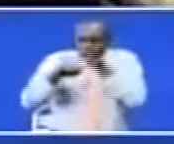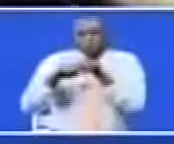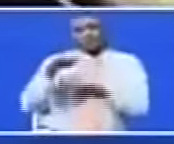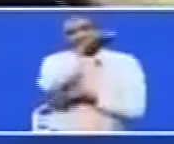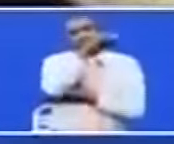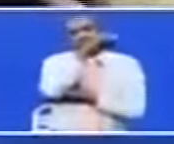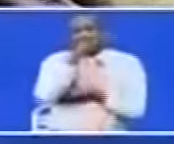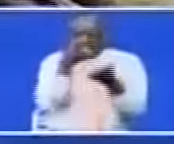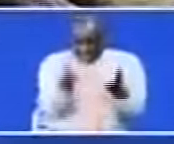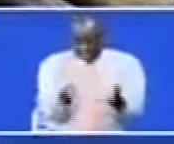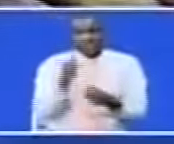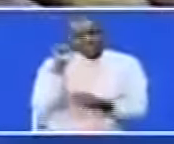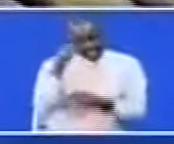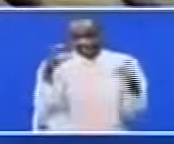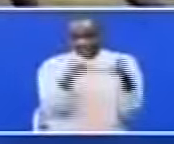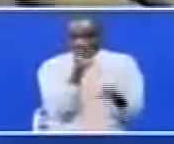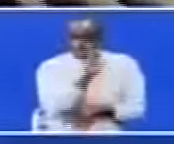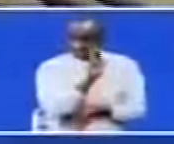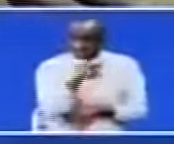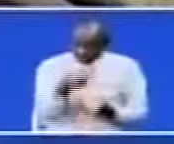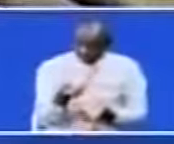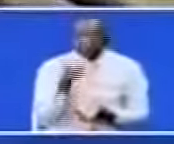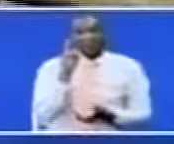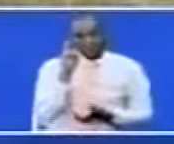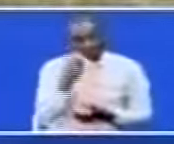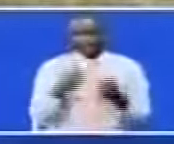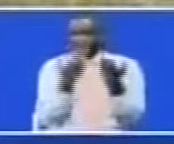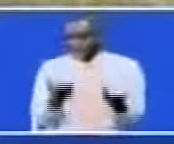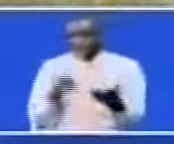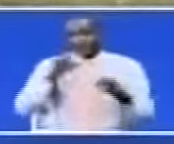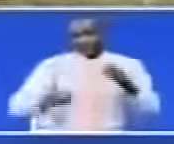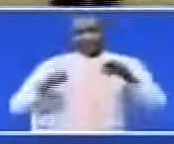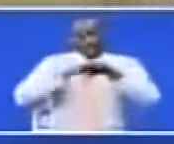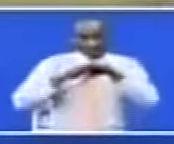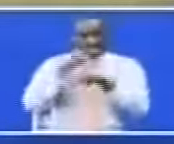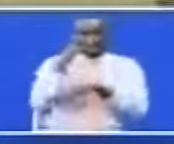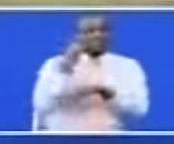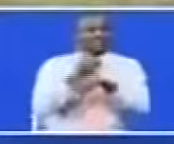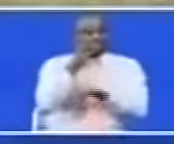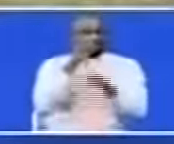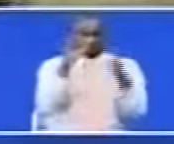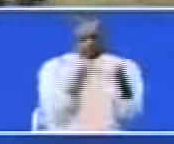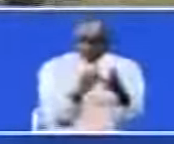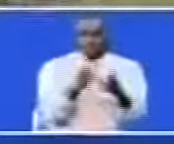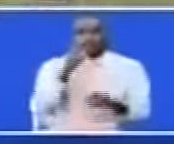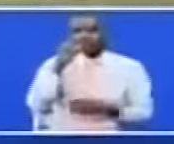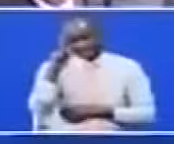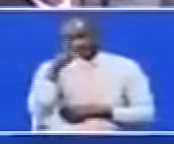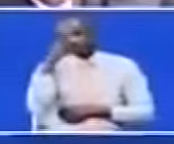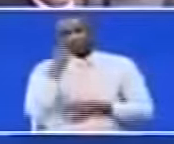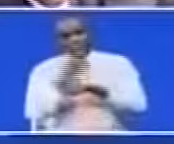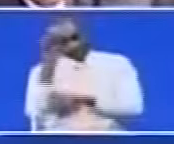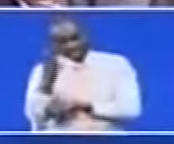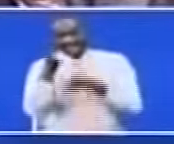This is the third tour for Kenya Shamas young rugby talent, with the first one being in South Africa in the year 2013, the UK in